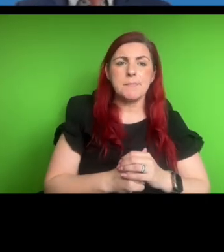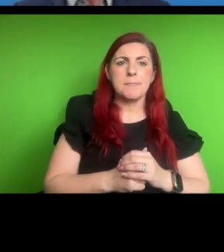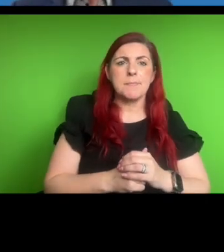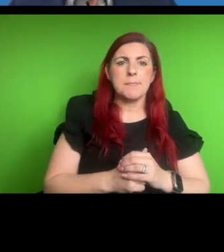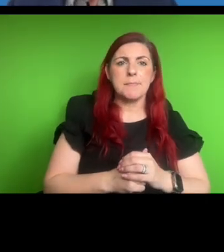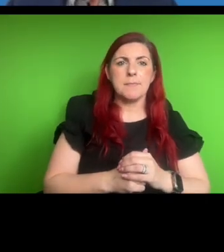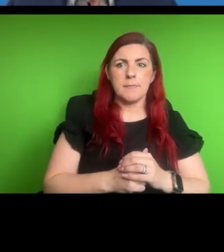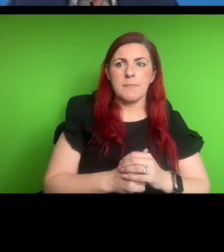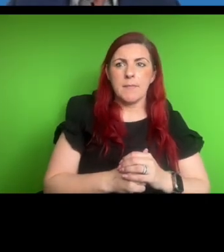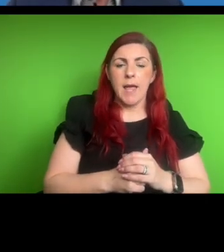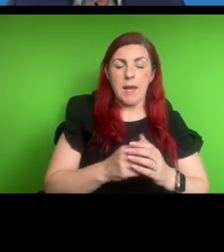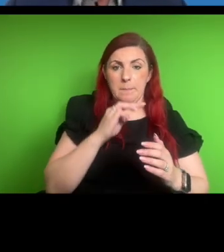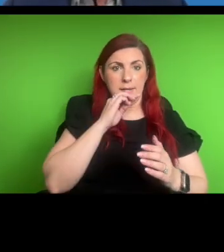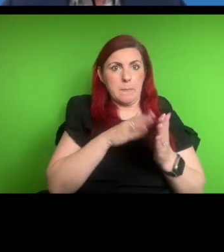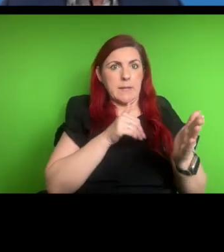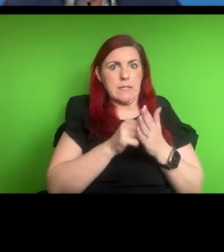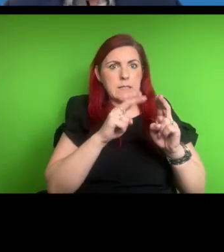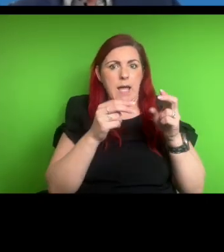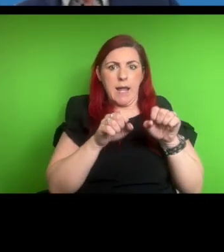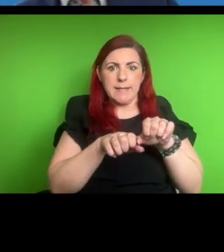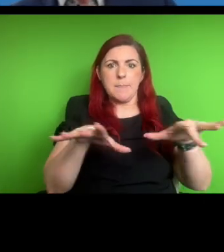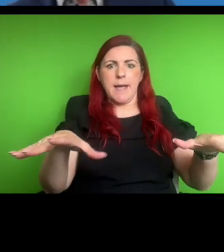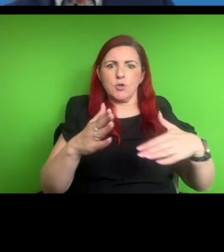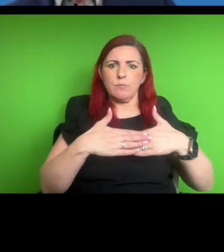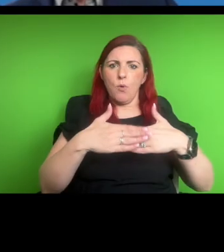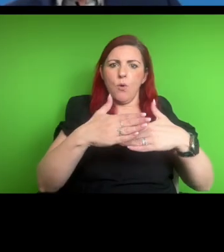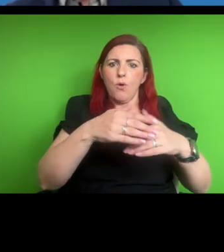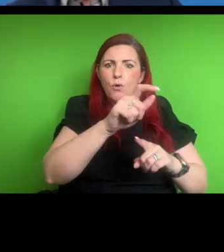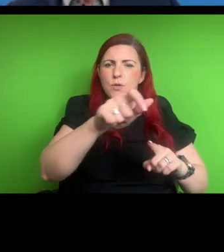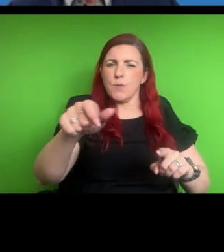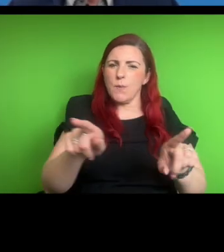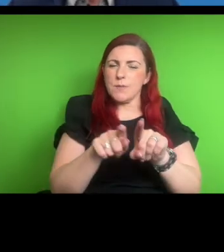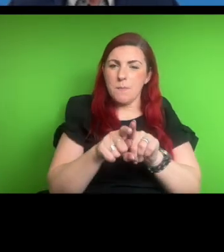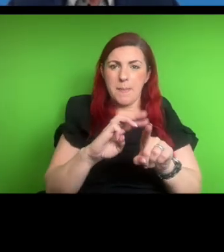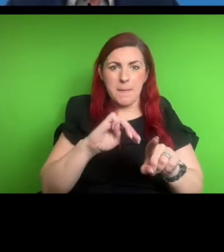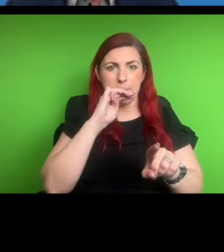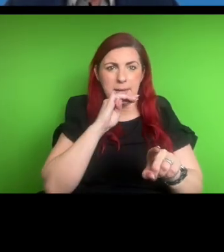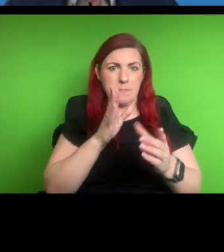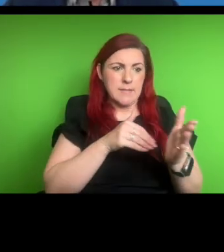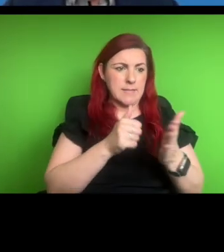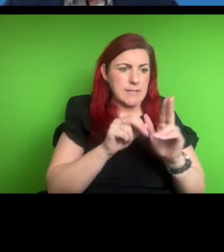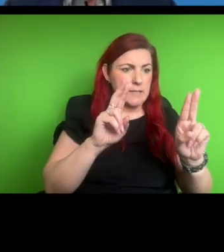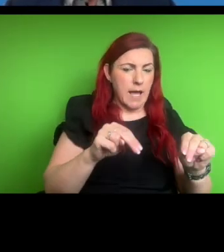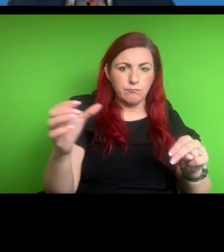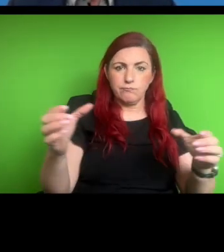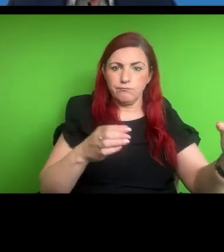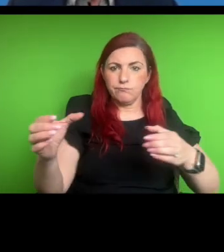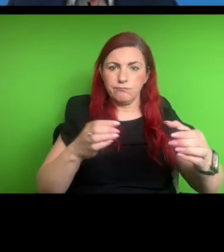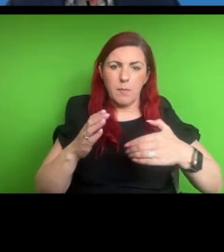customer base. So it enables businesses to reach more users, including persons with disabilities